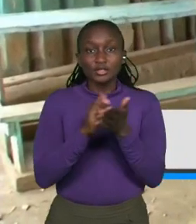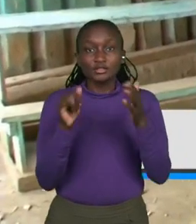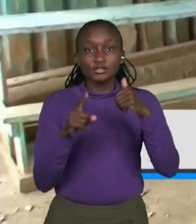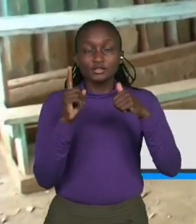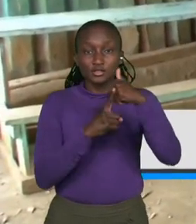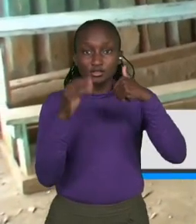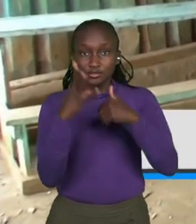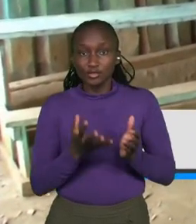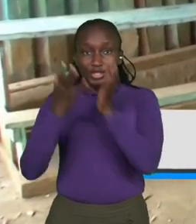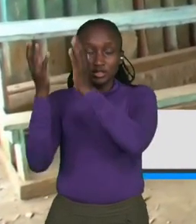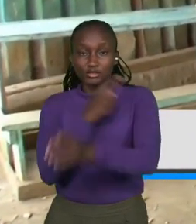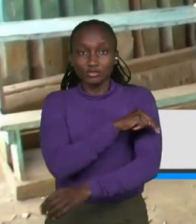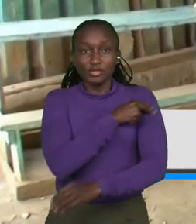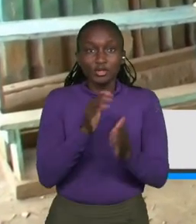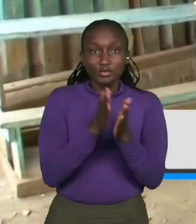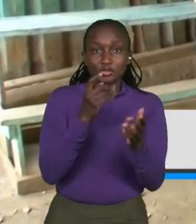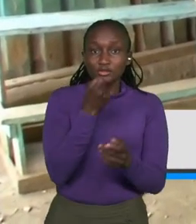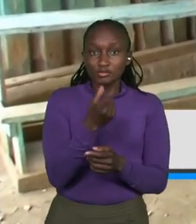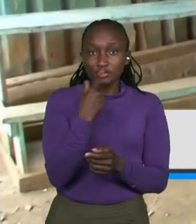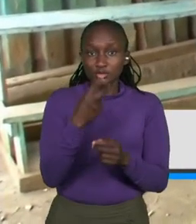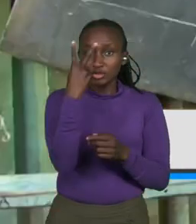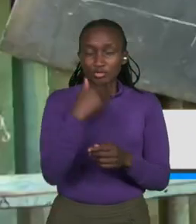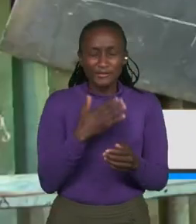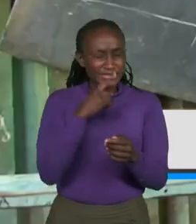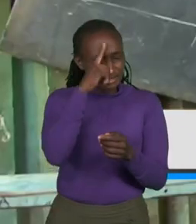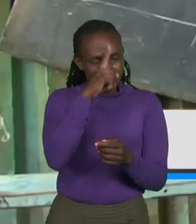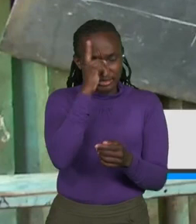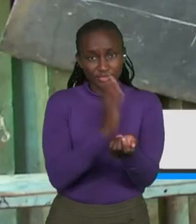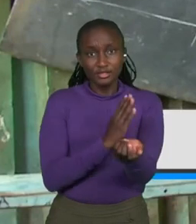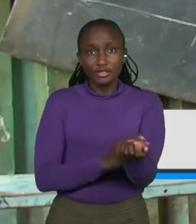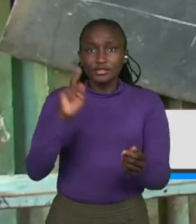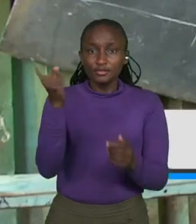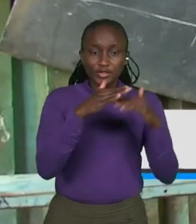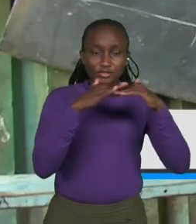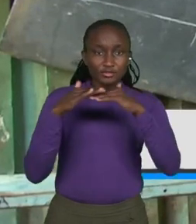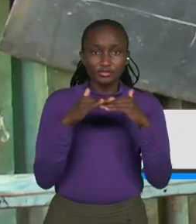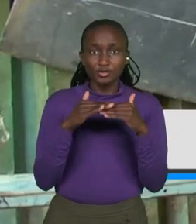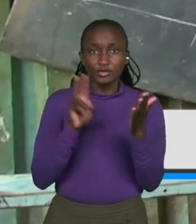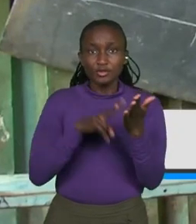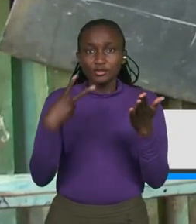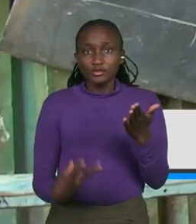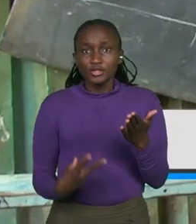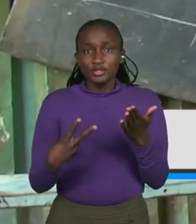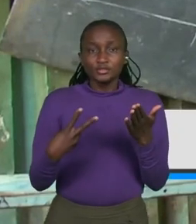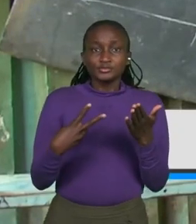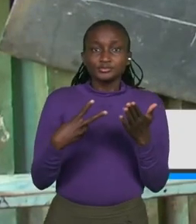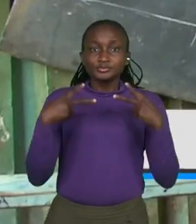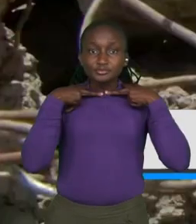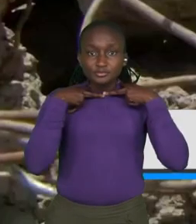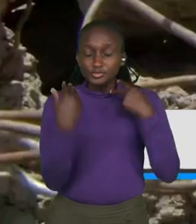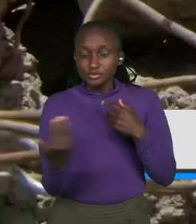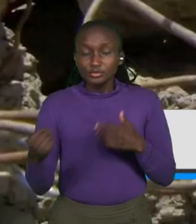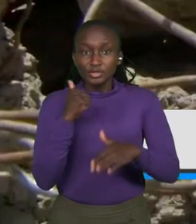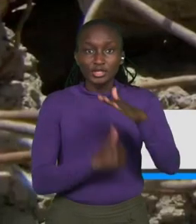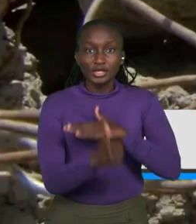to hospital for treatment, with two of them having serious injuries. The first floor of the building collapsed, trapping the children below. The